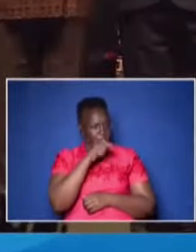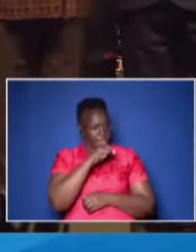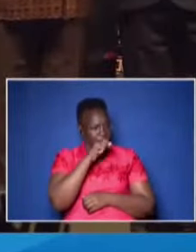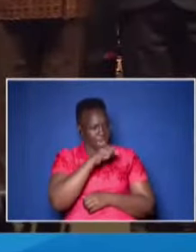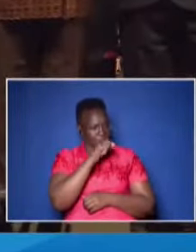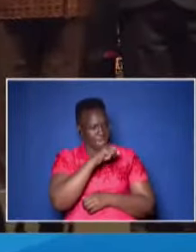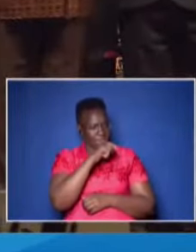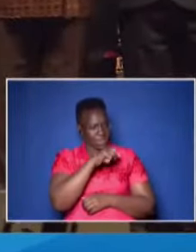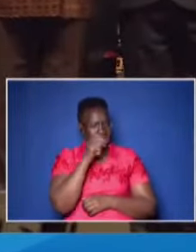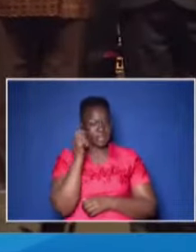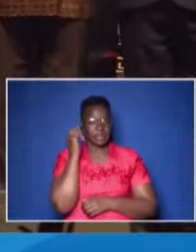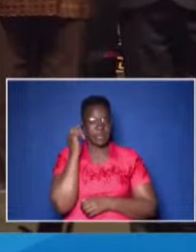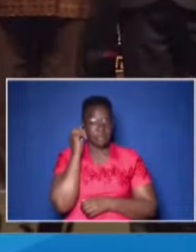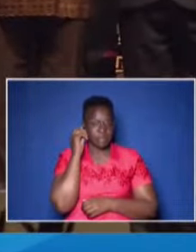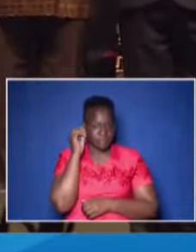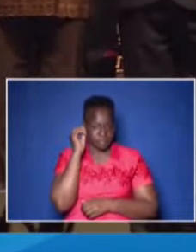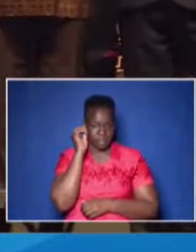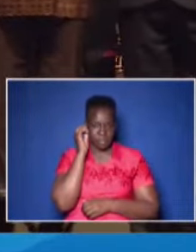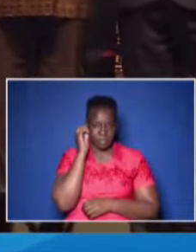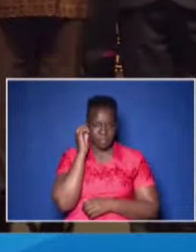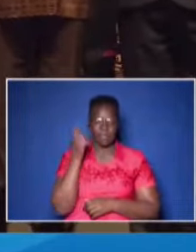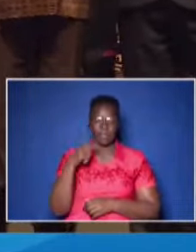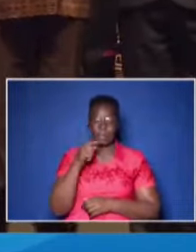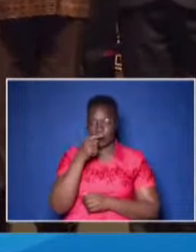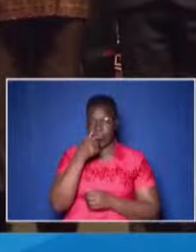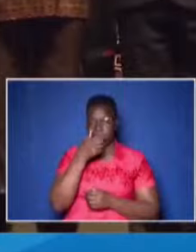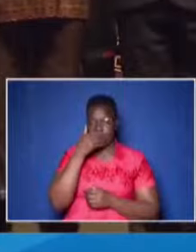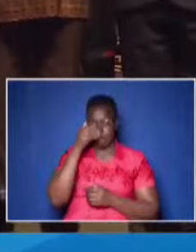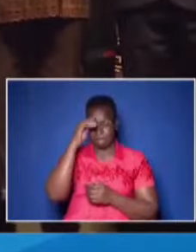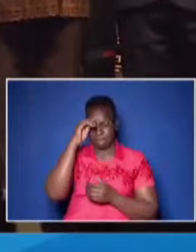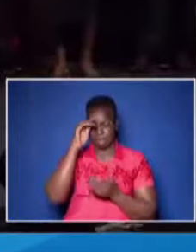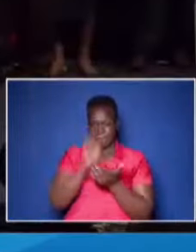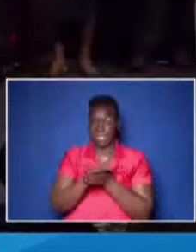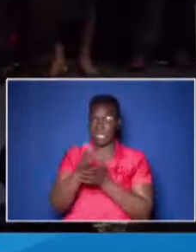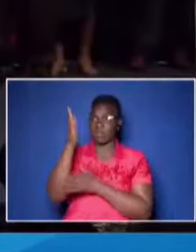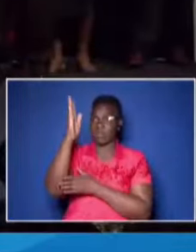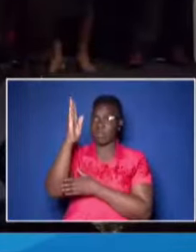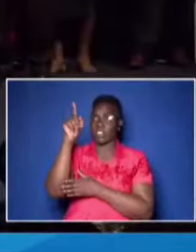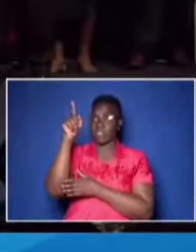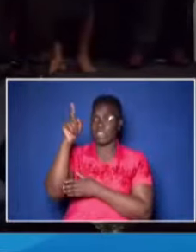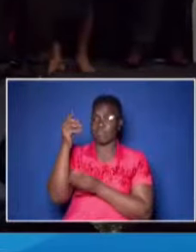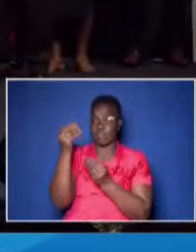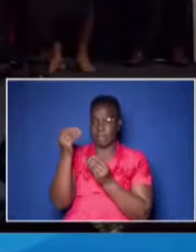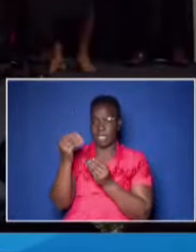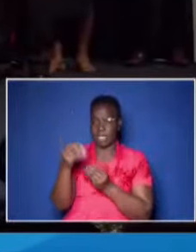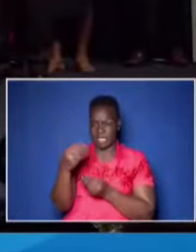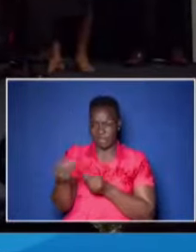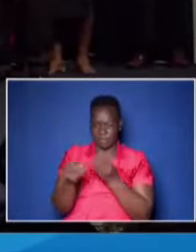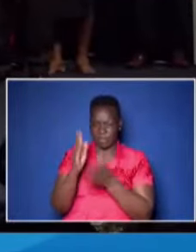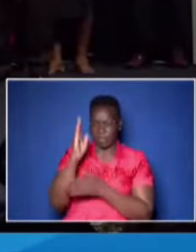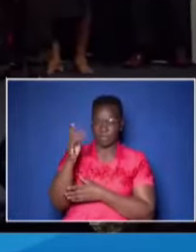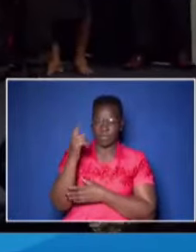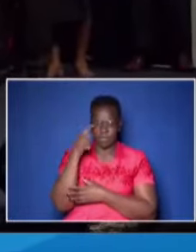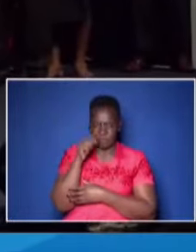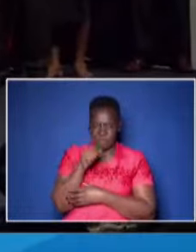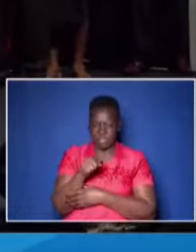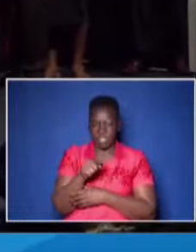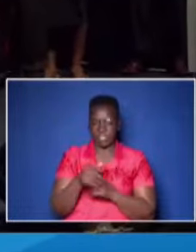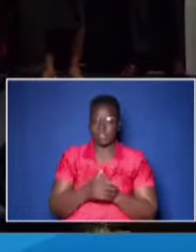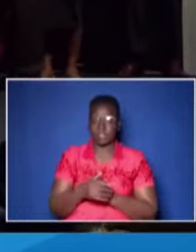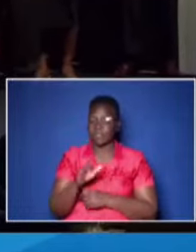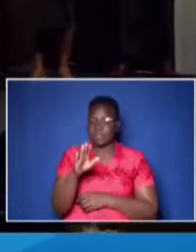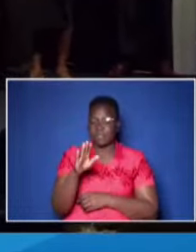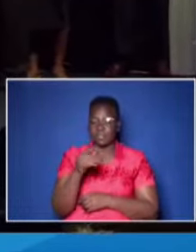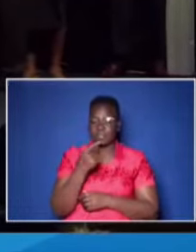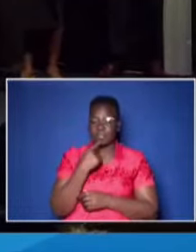go let's believe God he'll give you the money for it I'll tell you